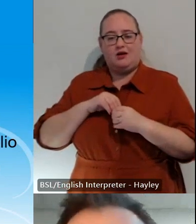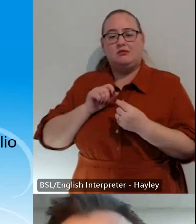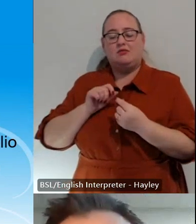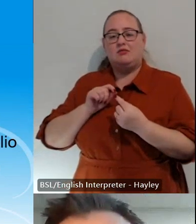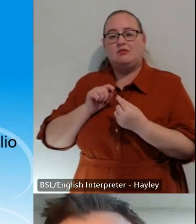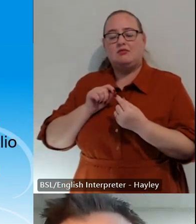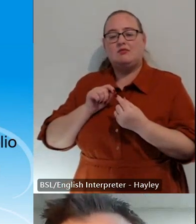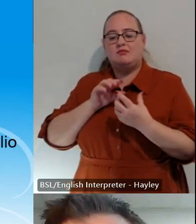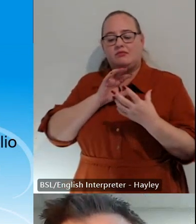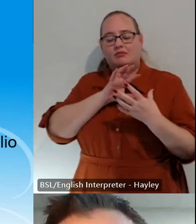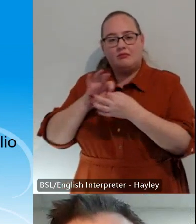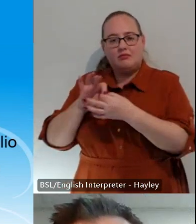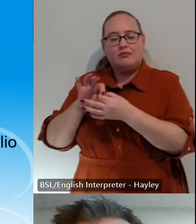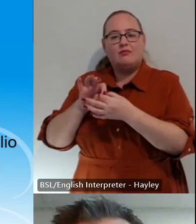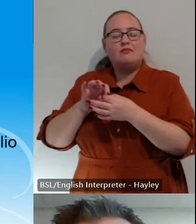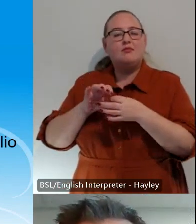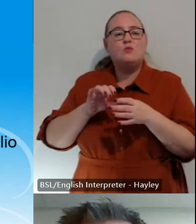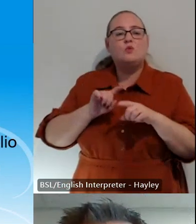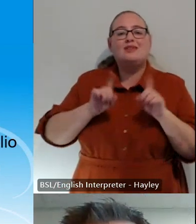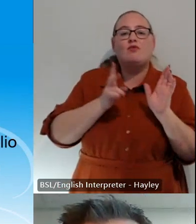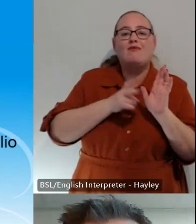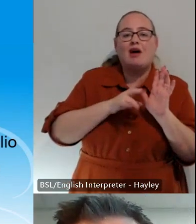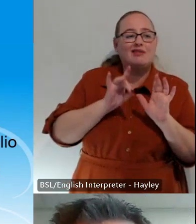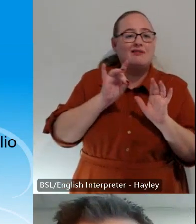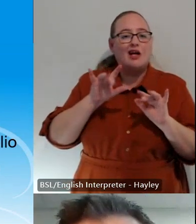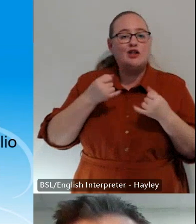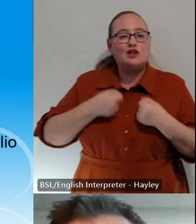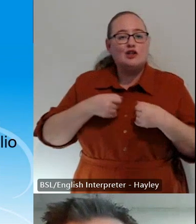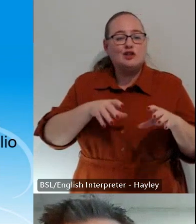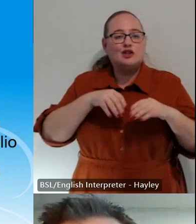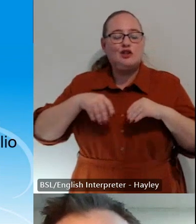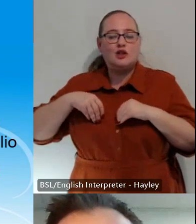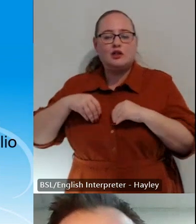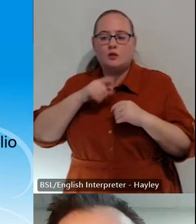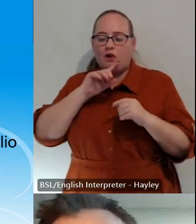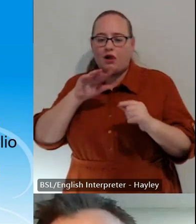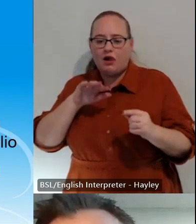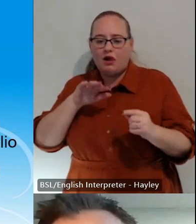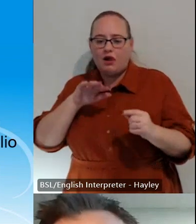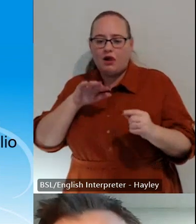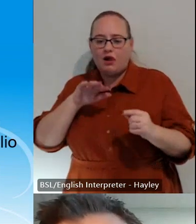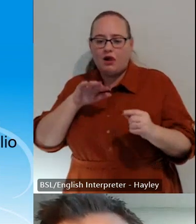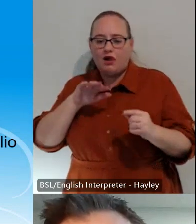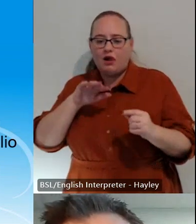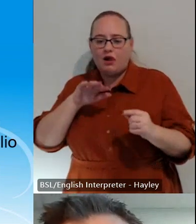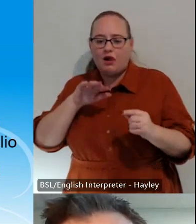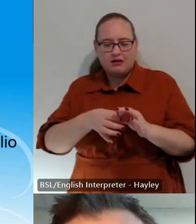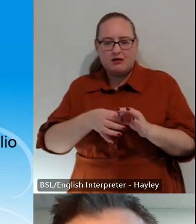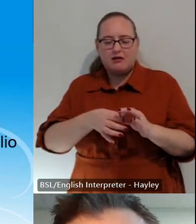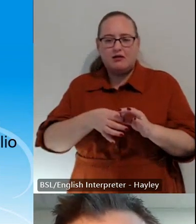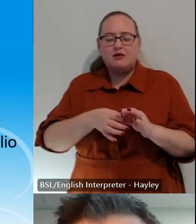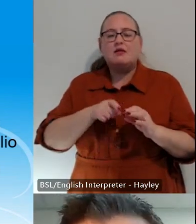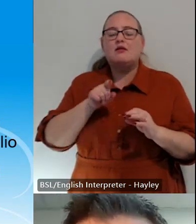they correspond to different virus infections. And many people talk about this immunity debt as causing the major flu outbreak that